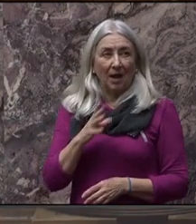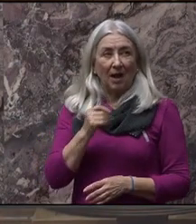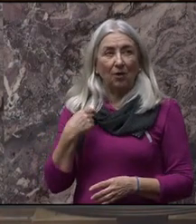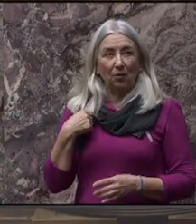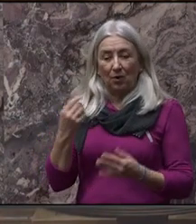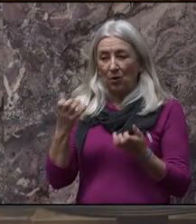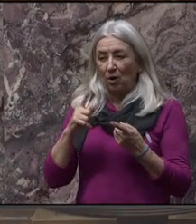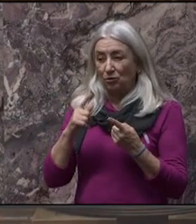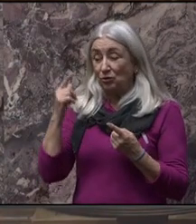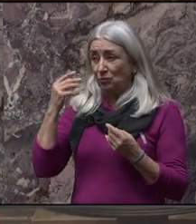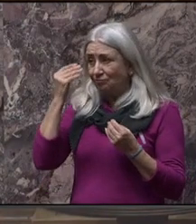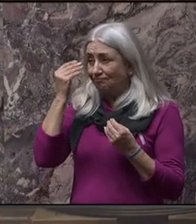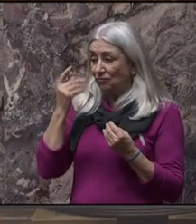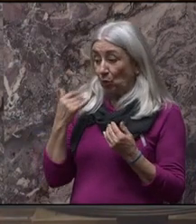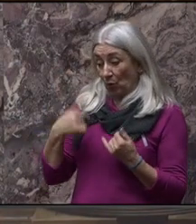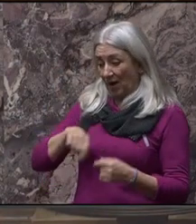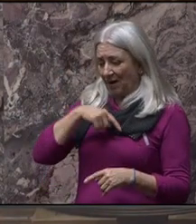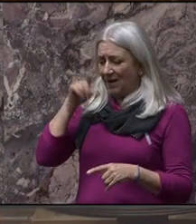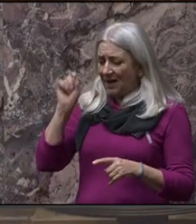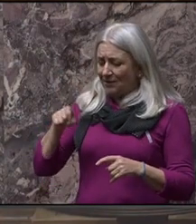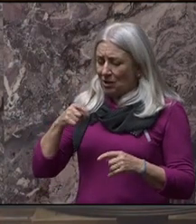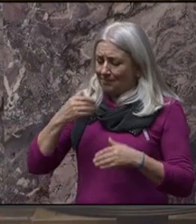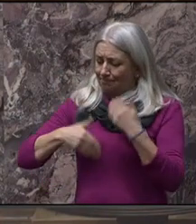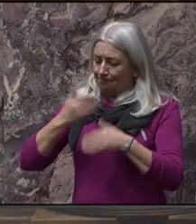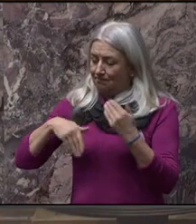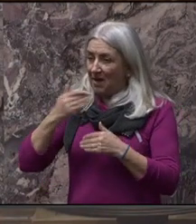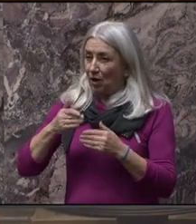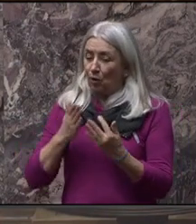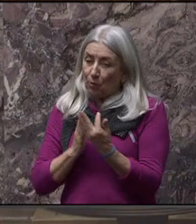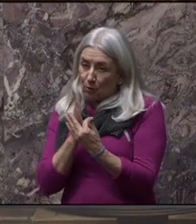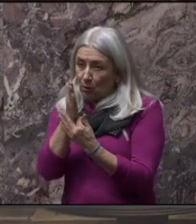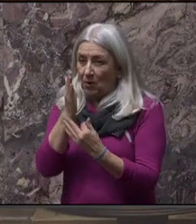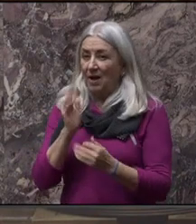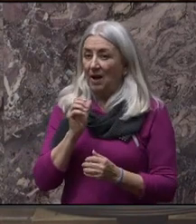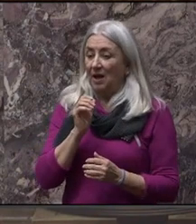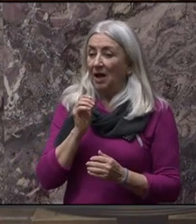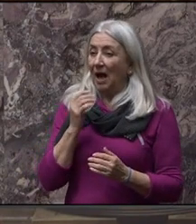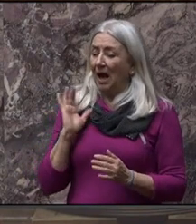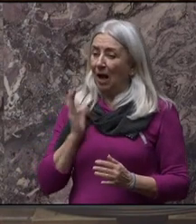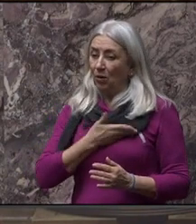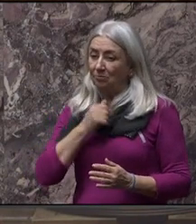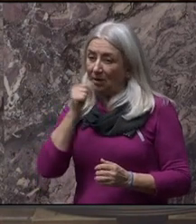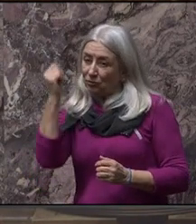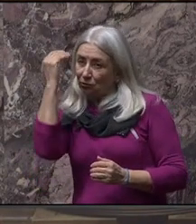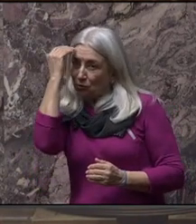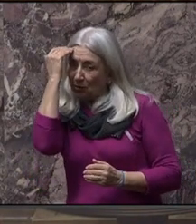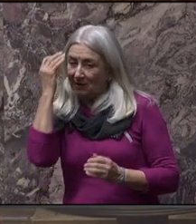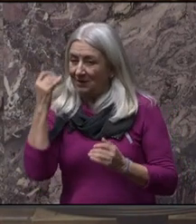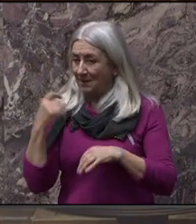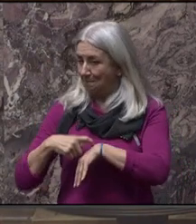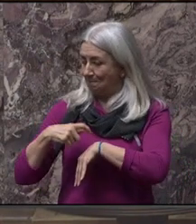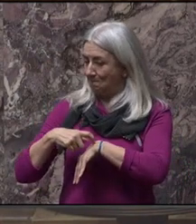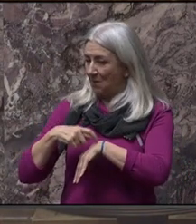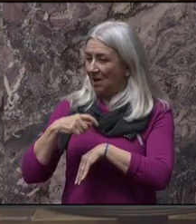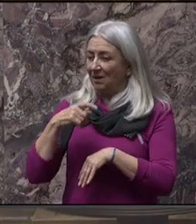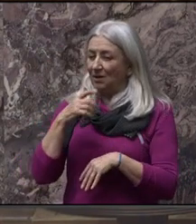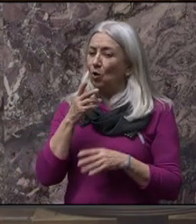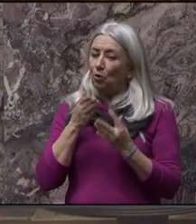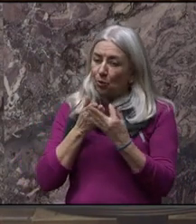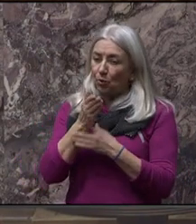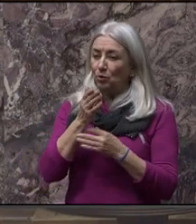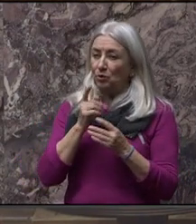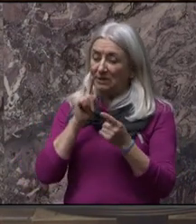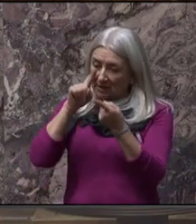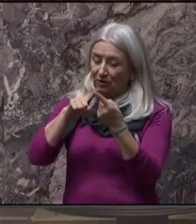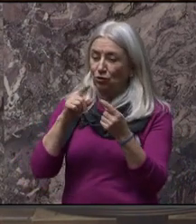through uncertain times to build a strong future. First, let us honor those who contributed to